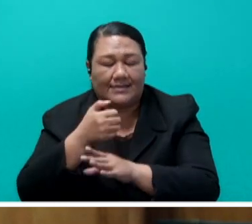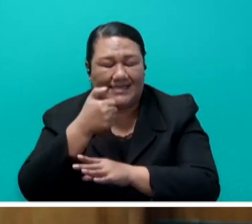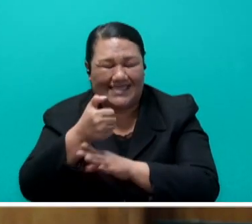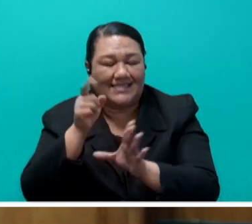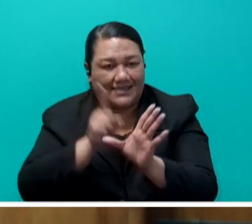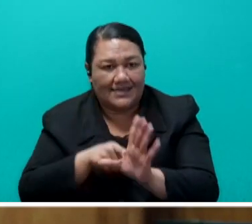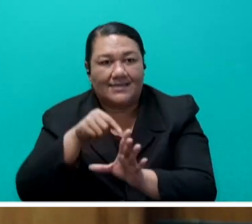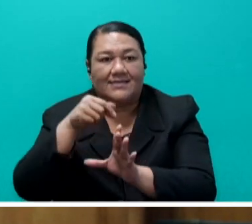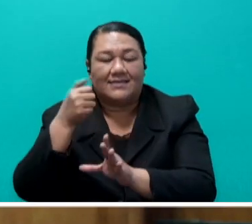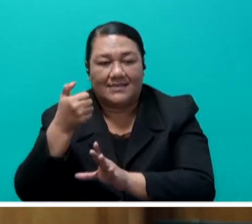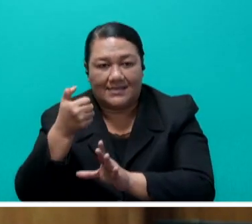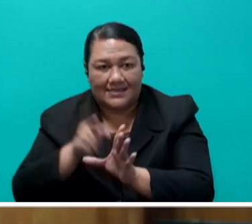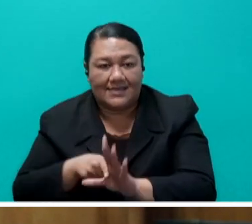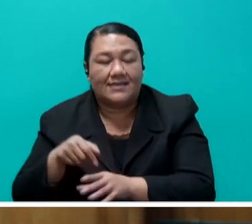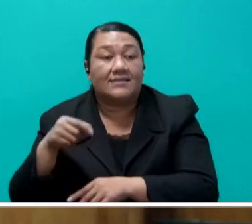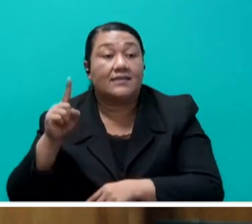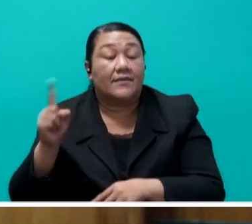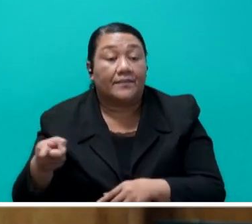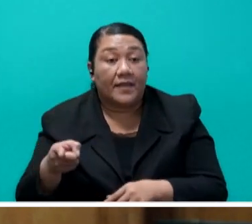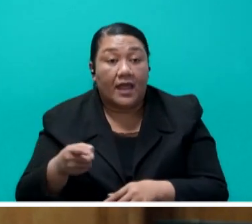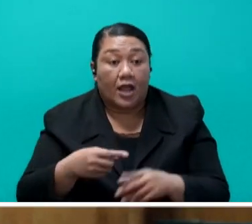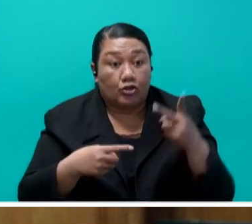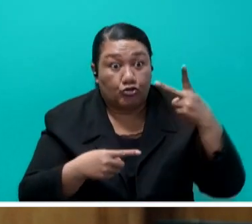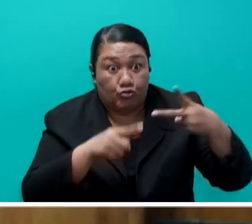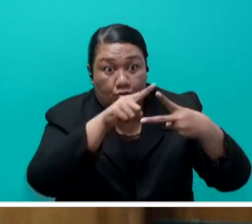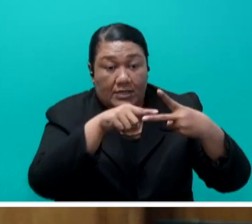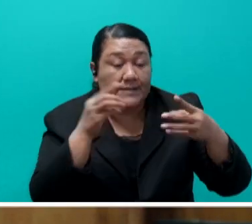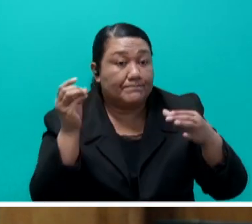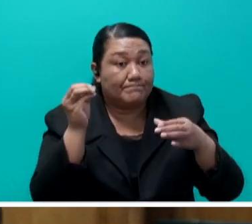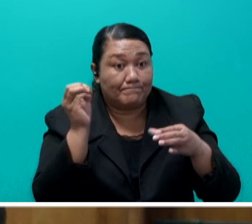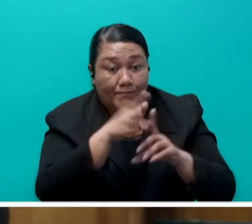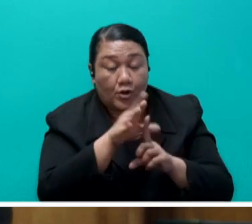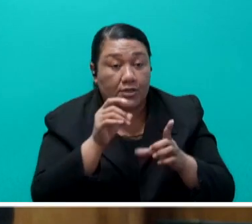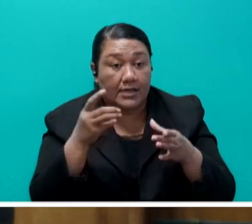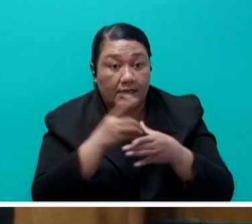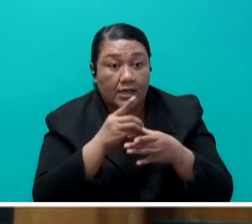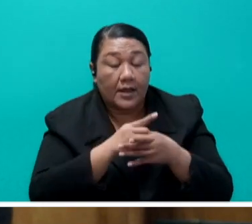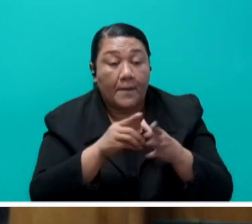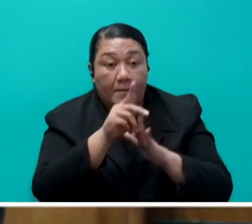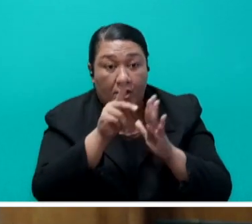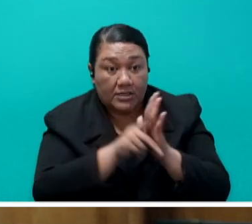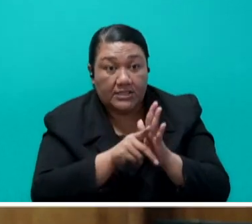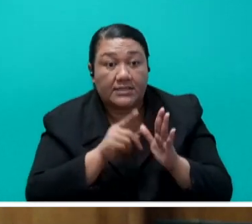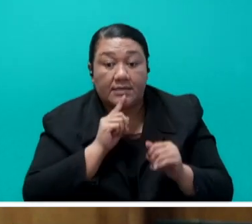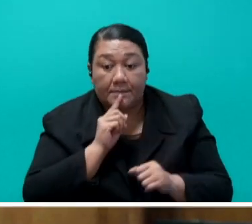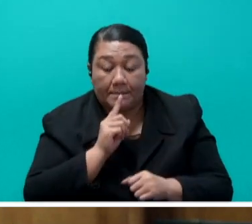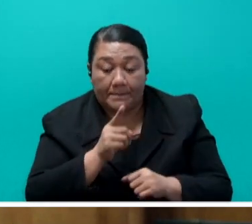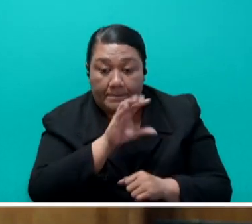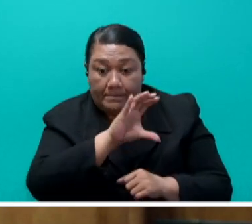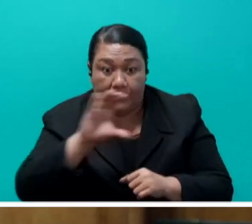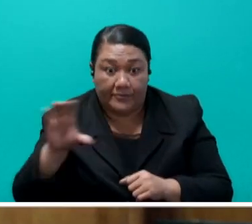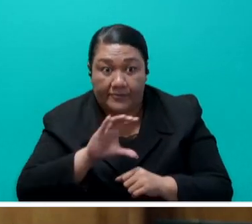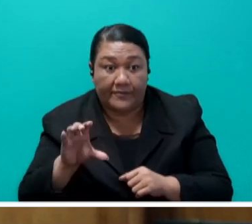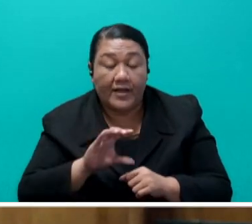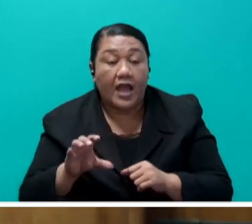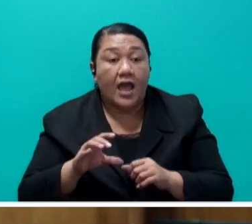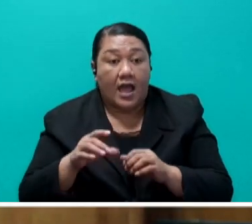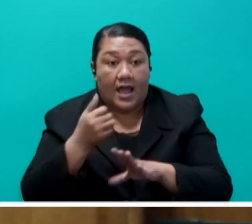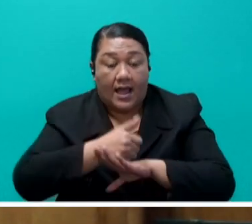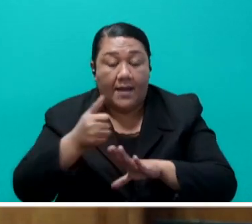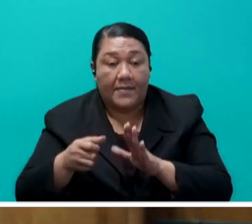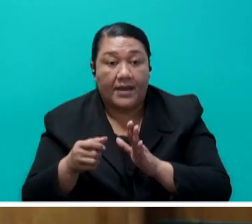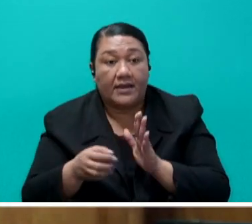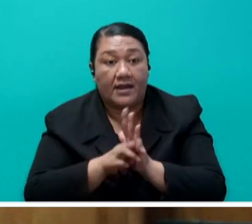review process involves two essential documents: a policy statement by the government under review and a